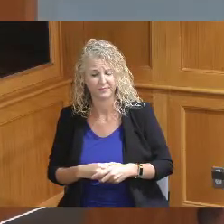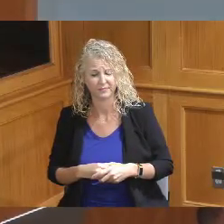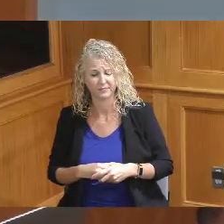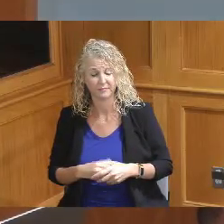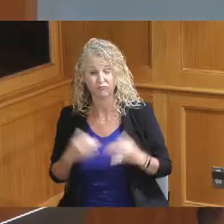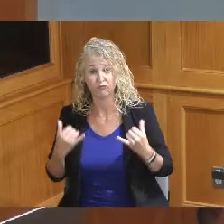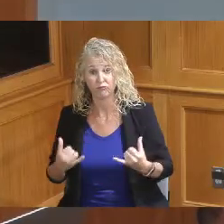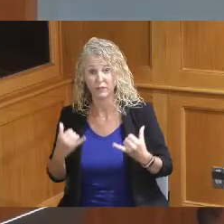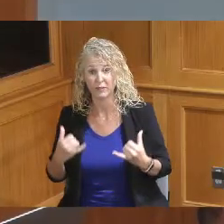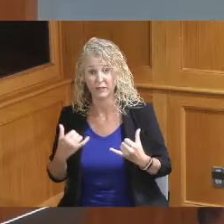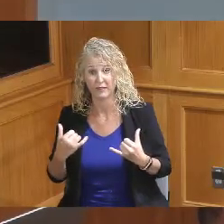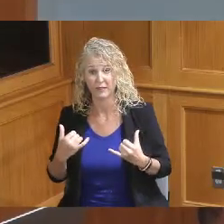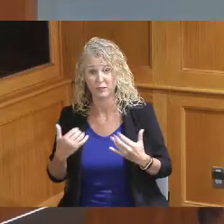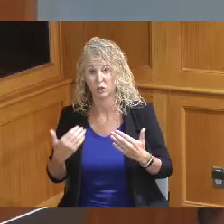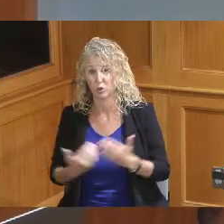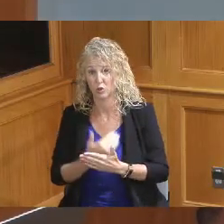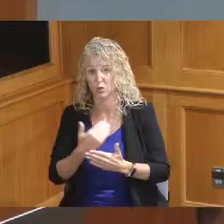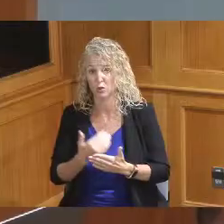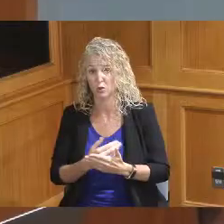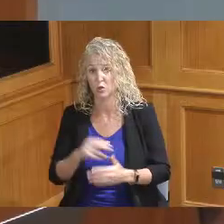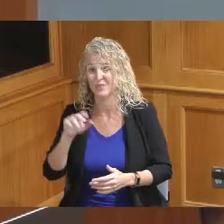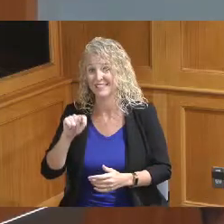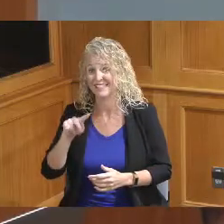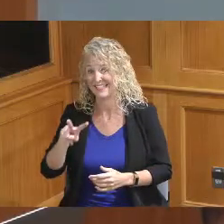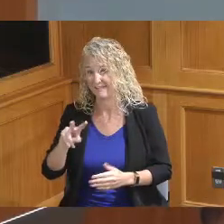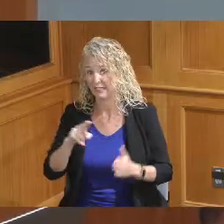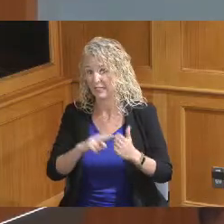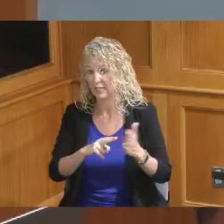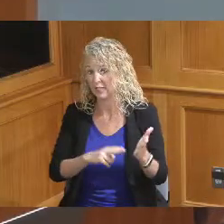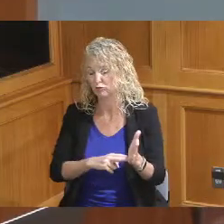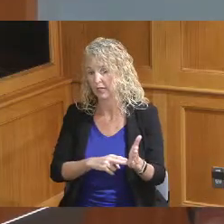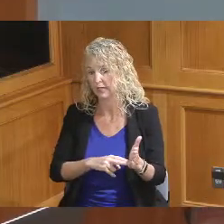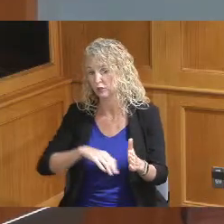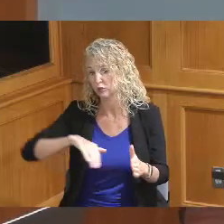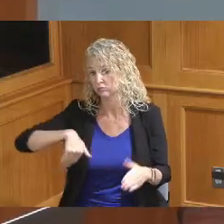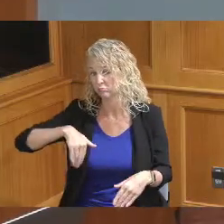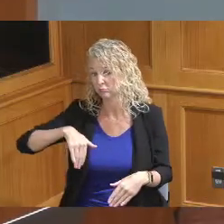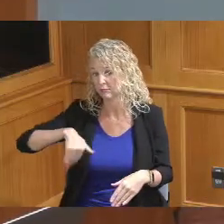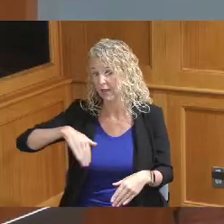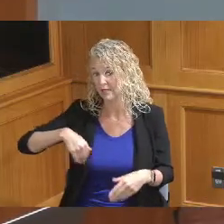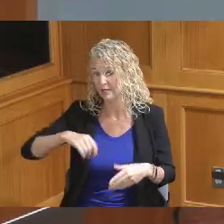And right now, the new TV contract is unpublicized. Oh, that's funny.